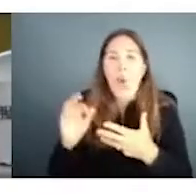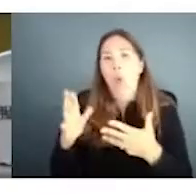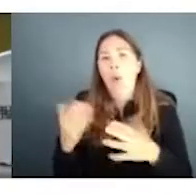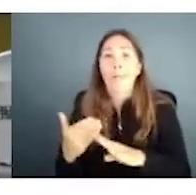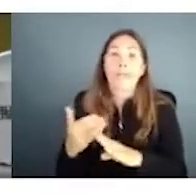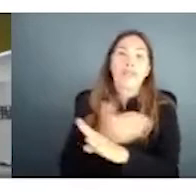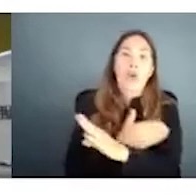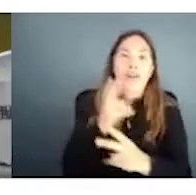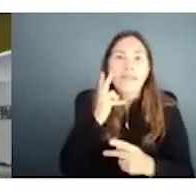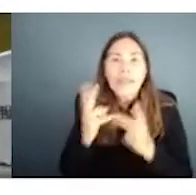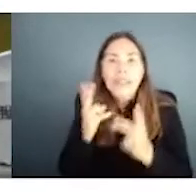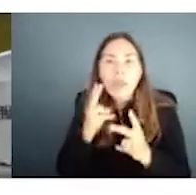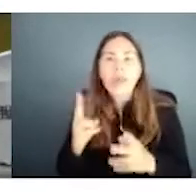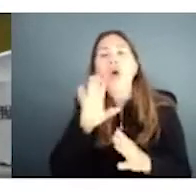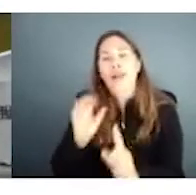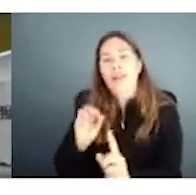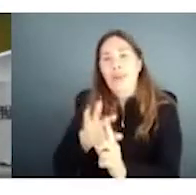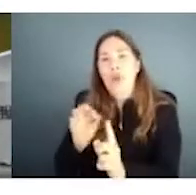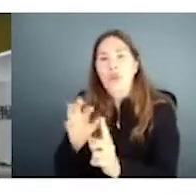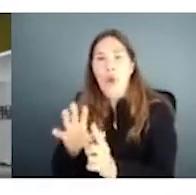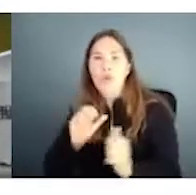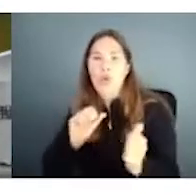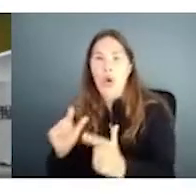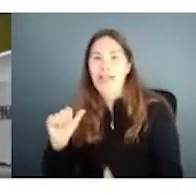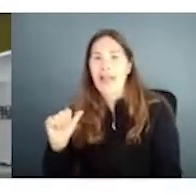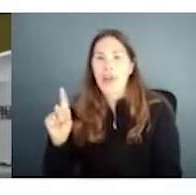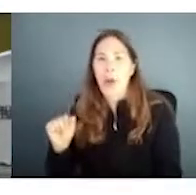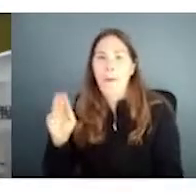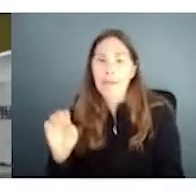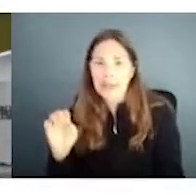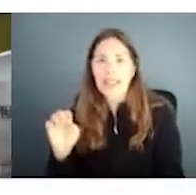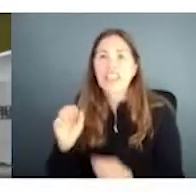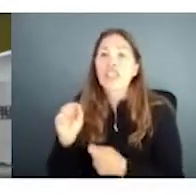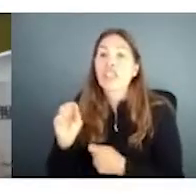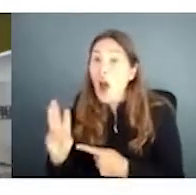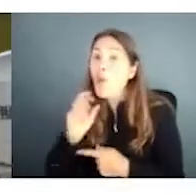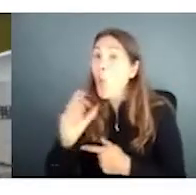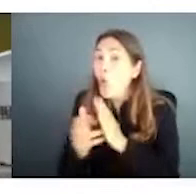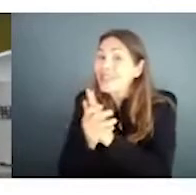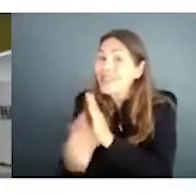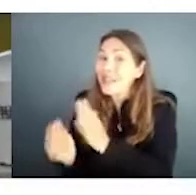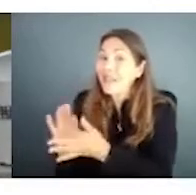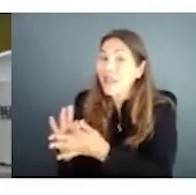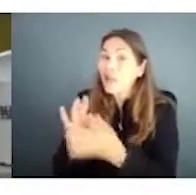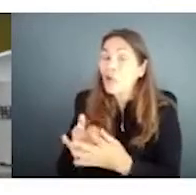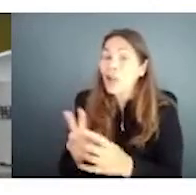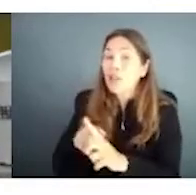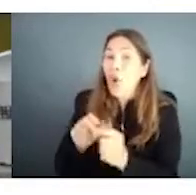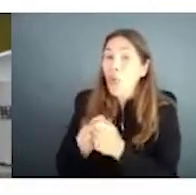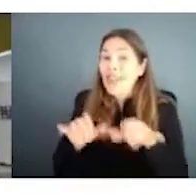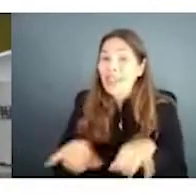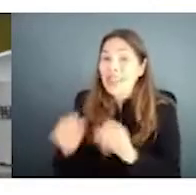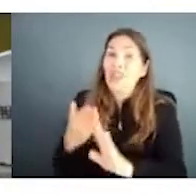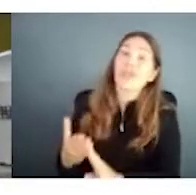visual, they will be exposed to all of the Adobe software or the skills associated with those standards in